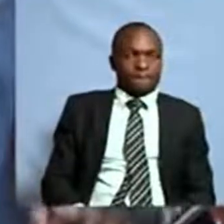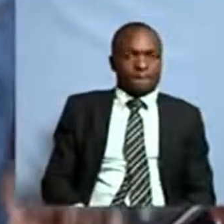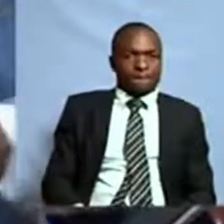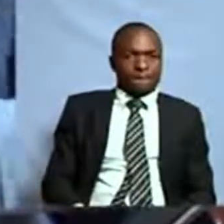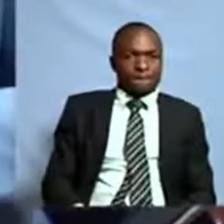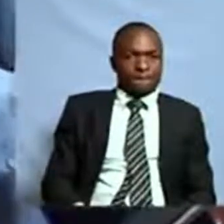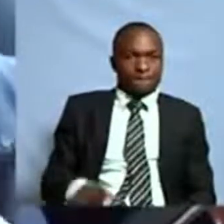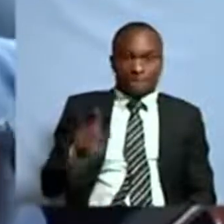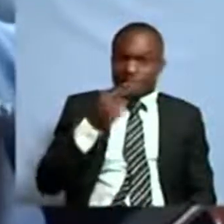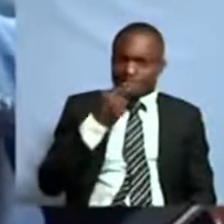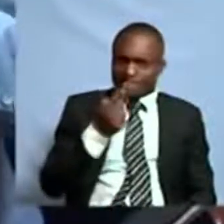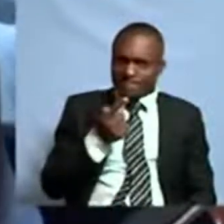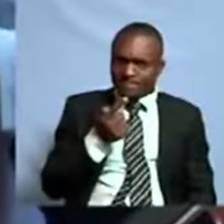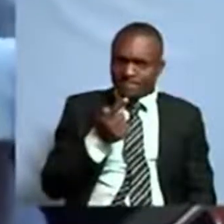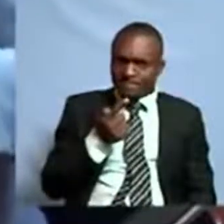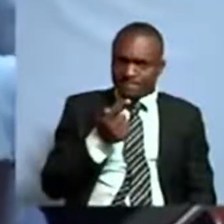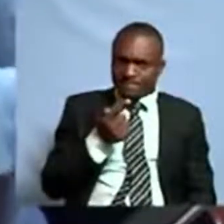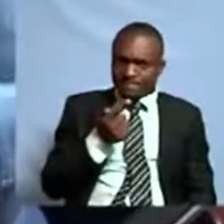saying that